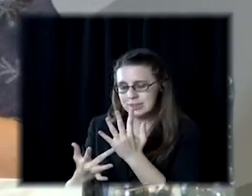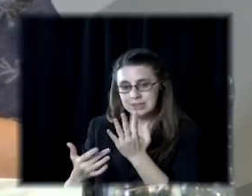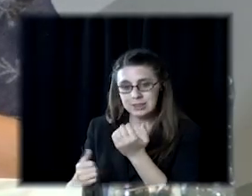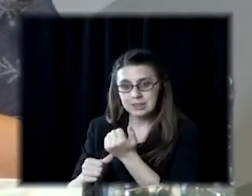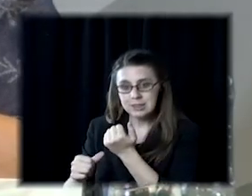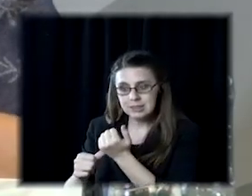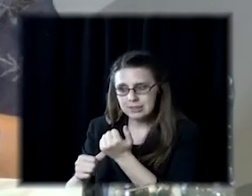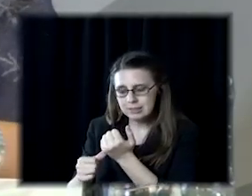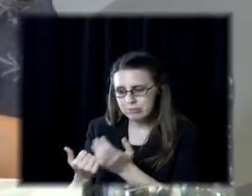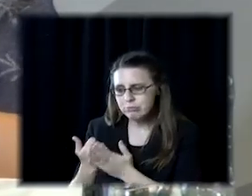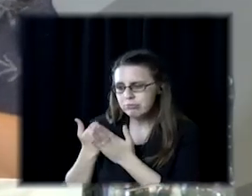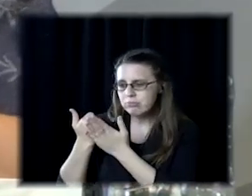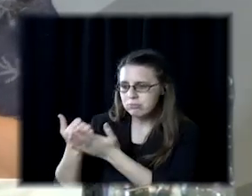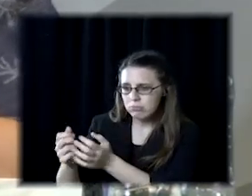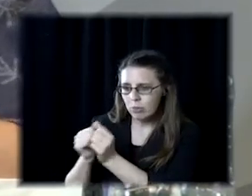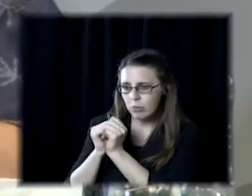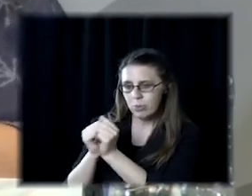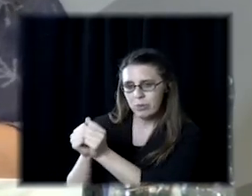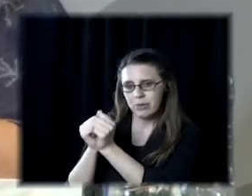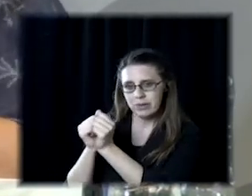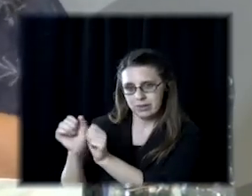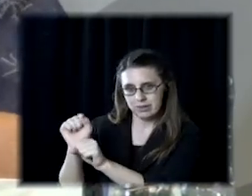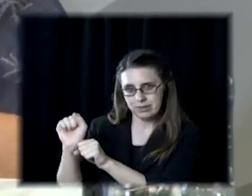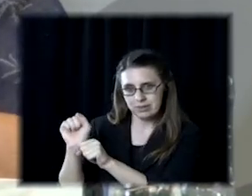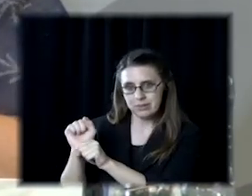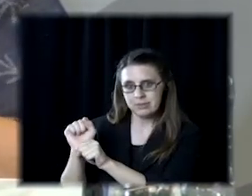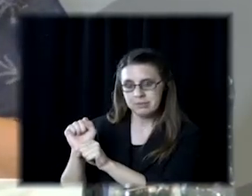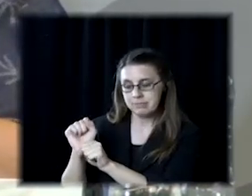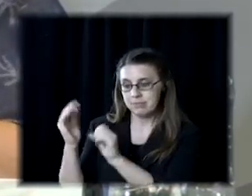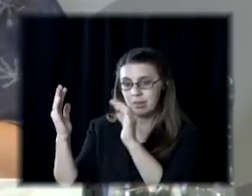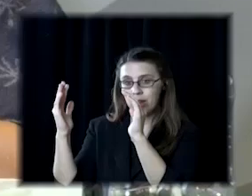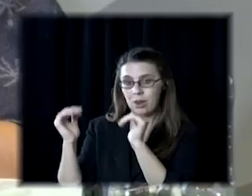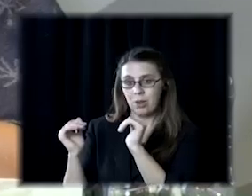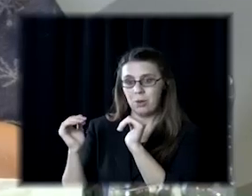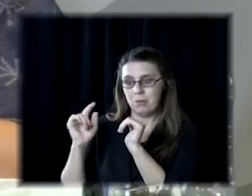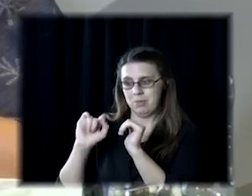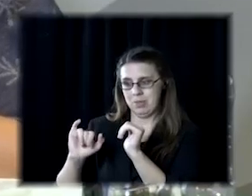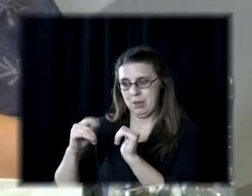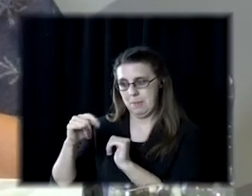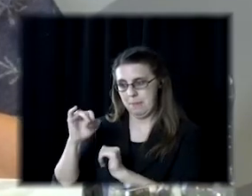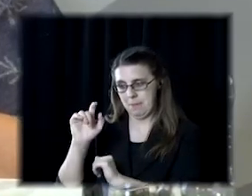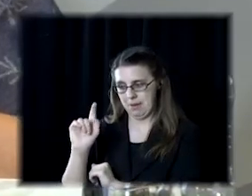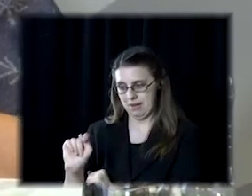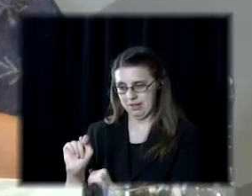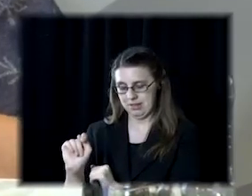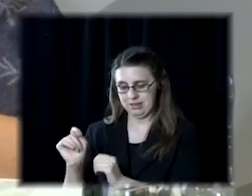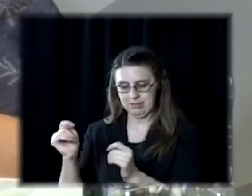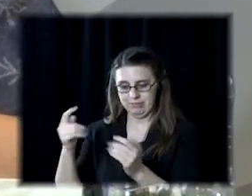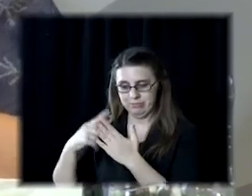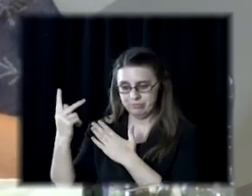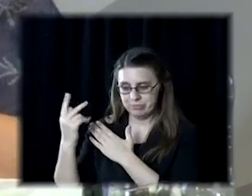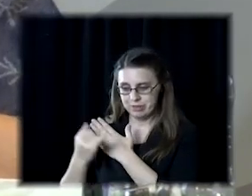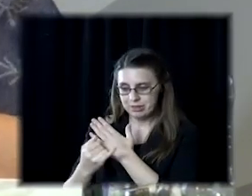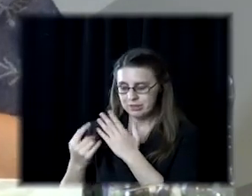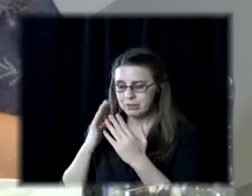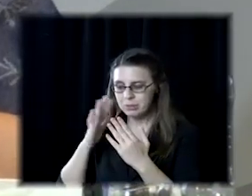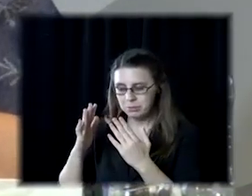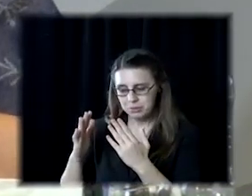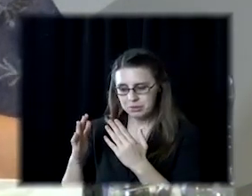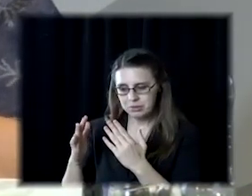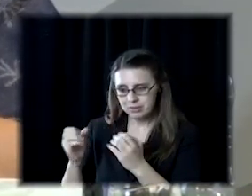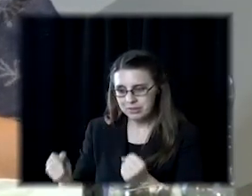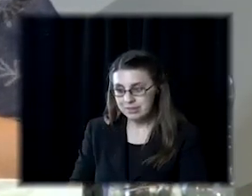an example, and hopefully this pilot project will inspire other municipalities. But no, it's none of the above that you